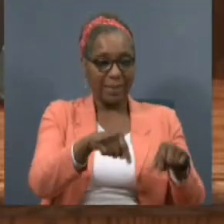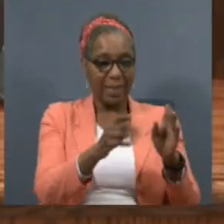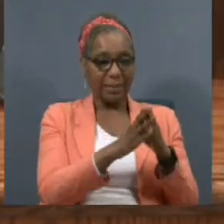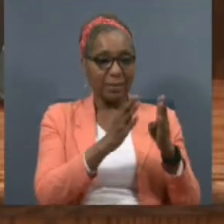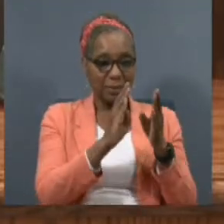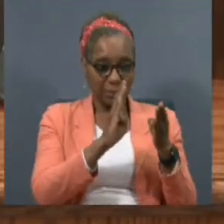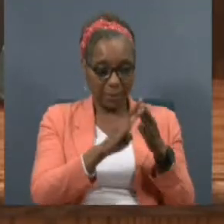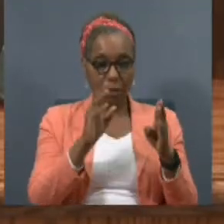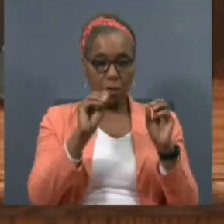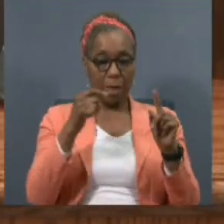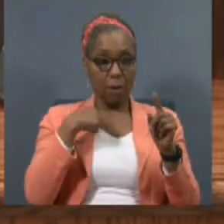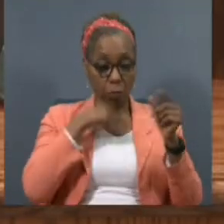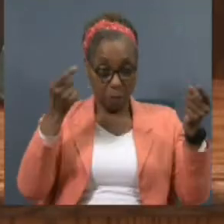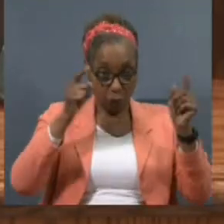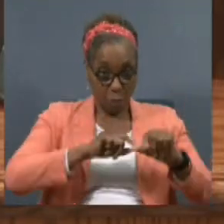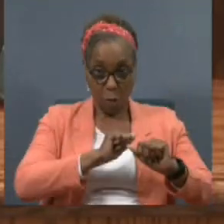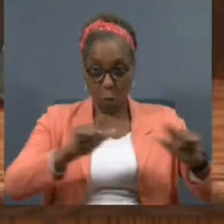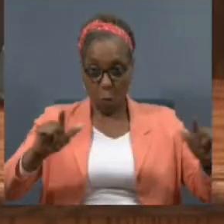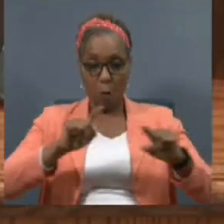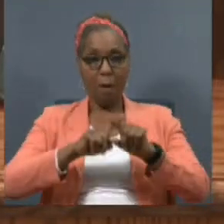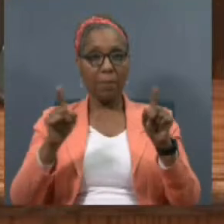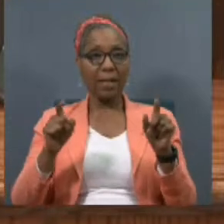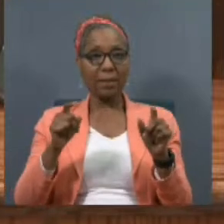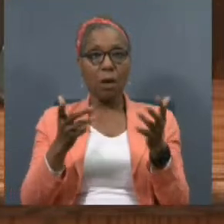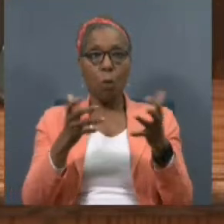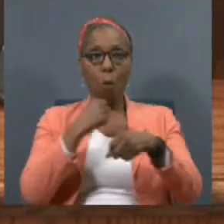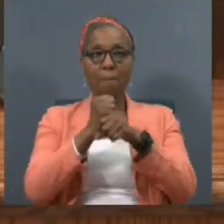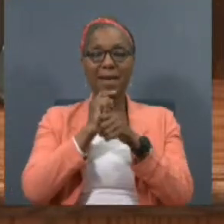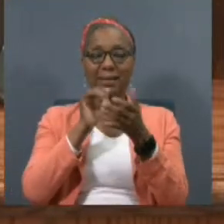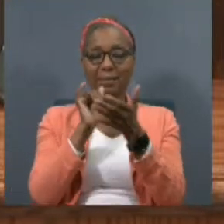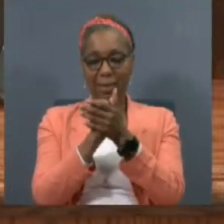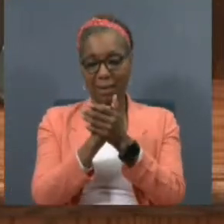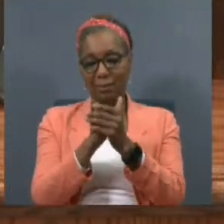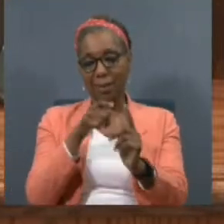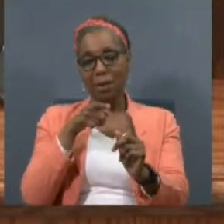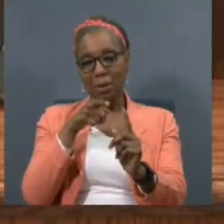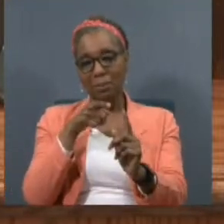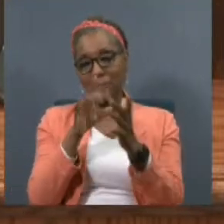we're all agreed on that. So I just want to make that point for the record.